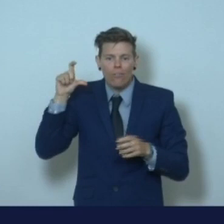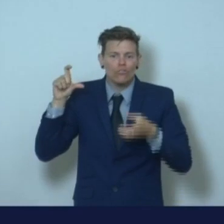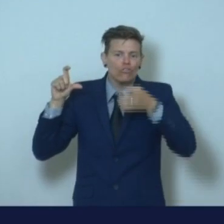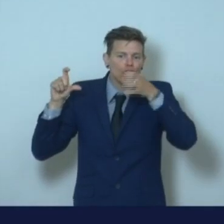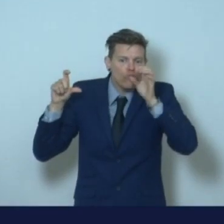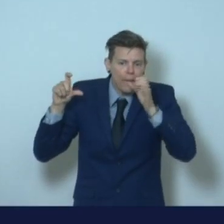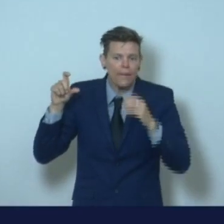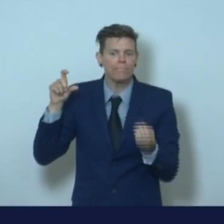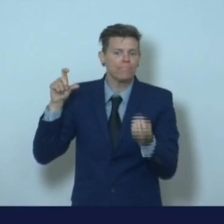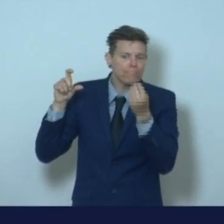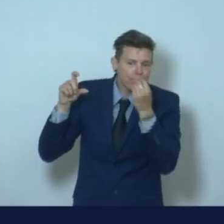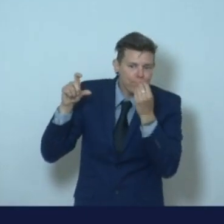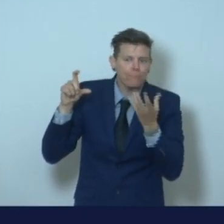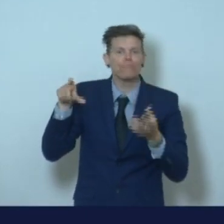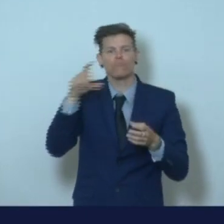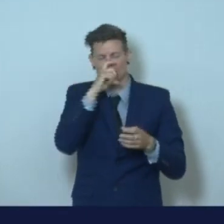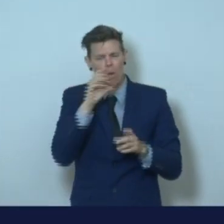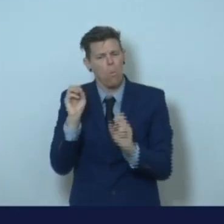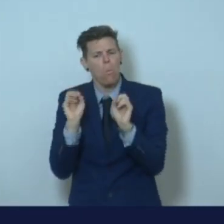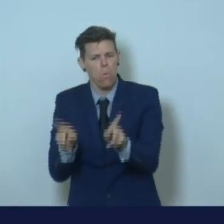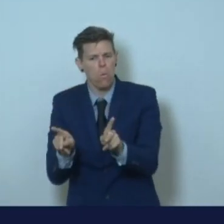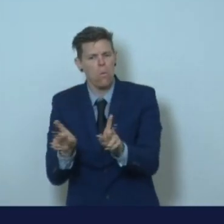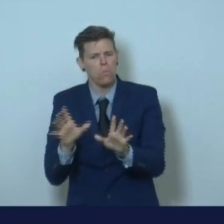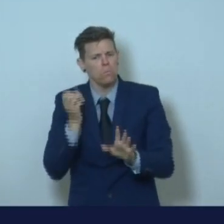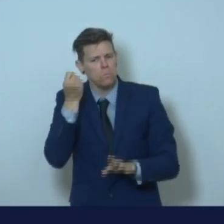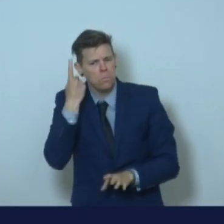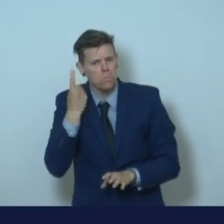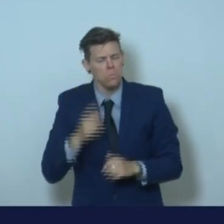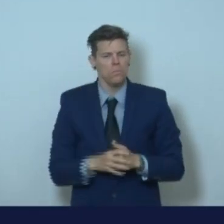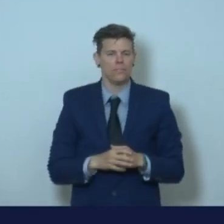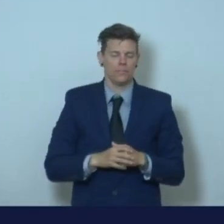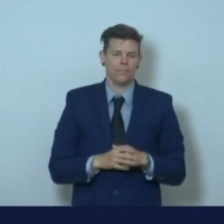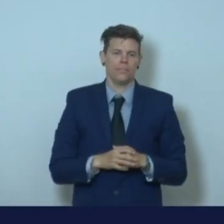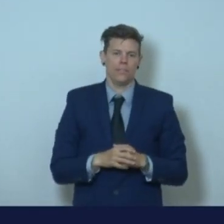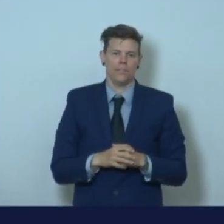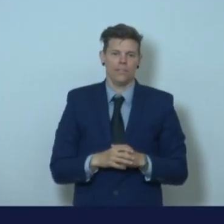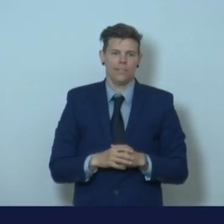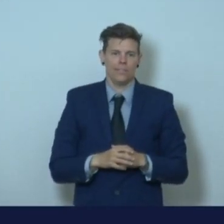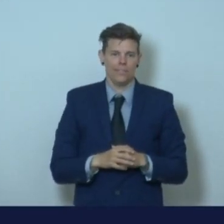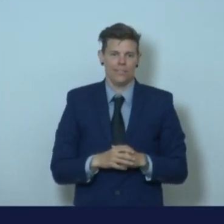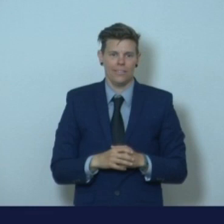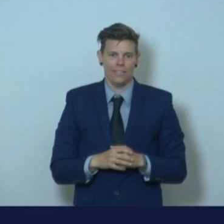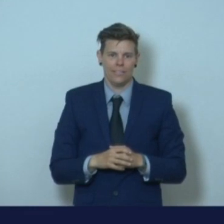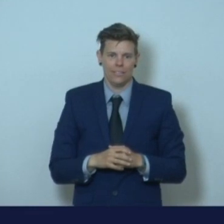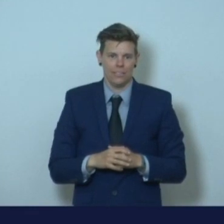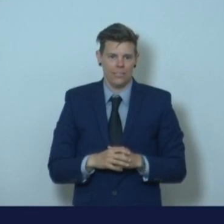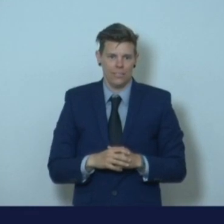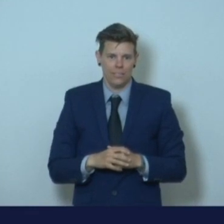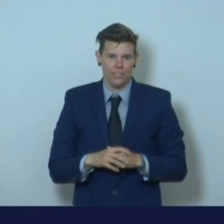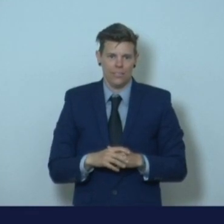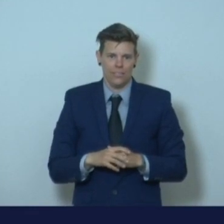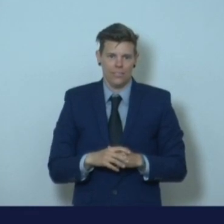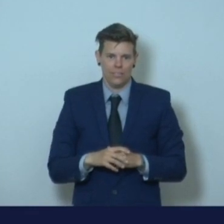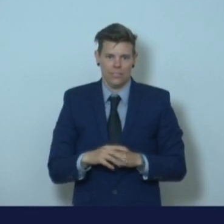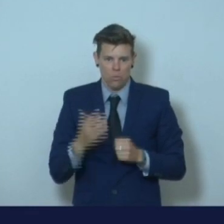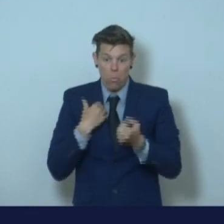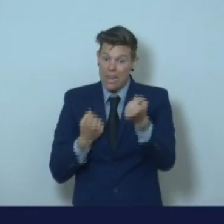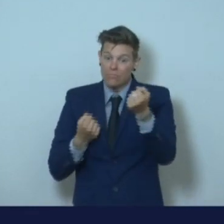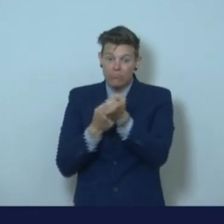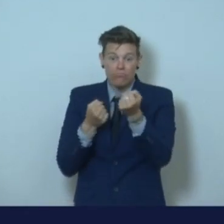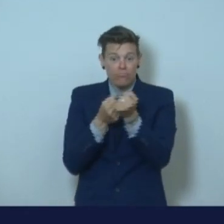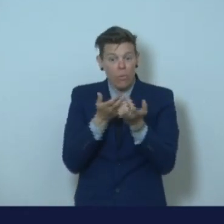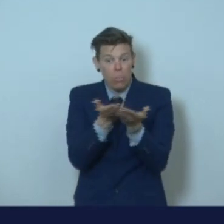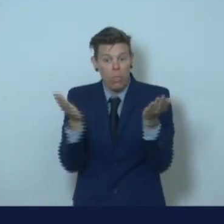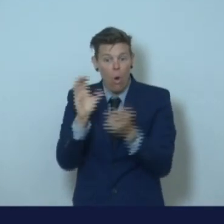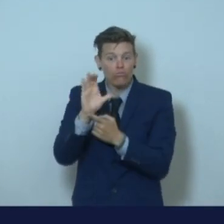order to have what you're going to order and eat and your libations, support these craft beers. But we want you to be cautious